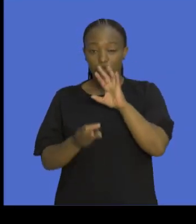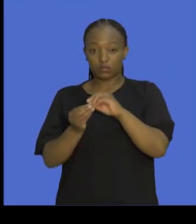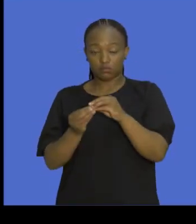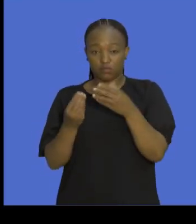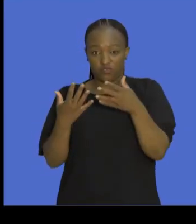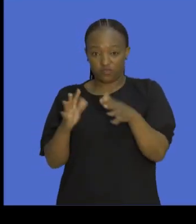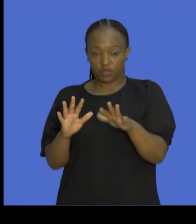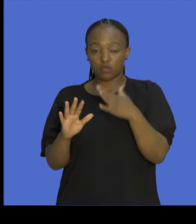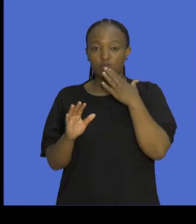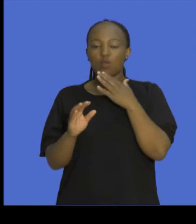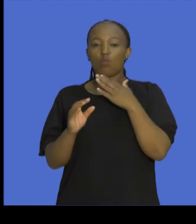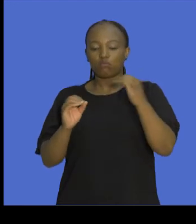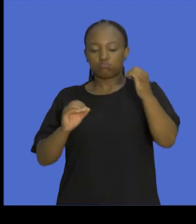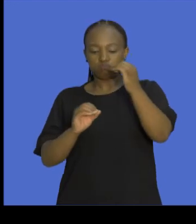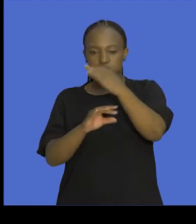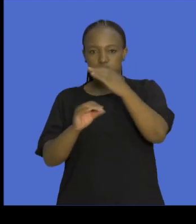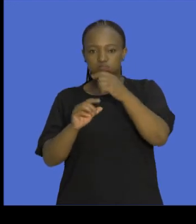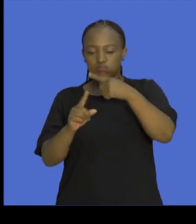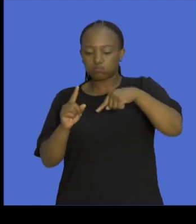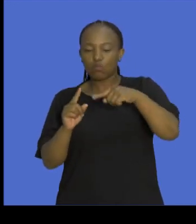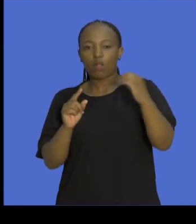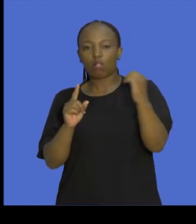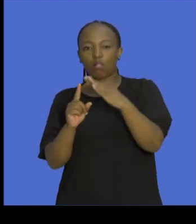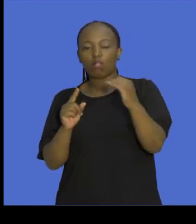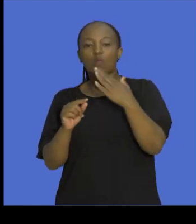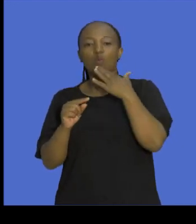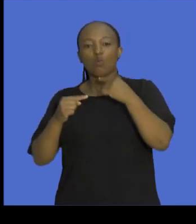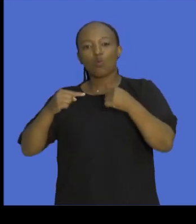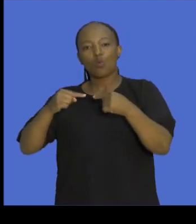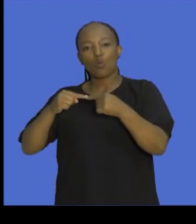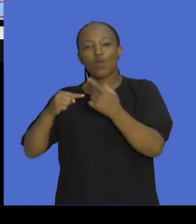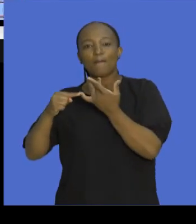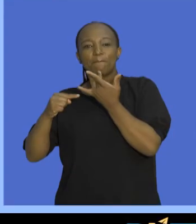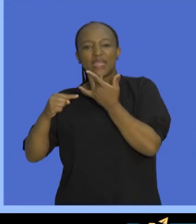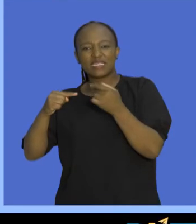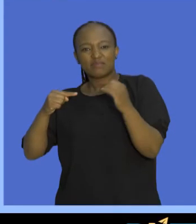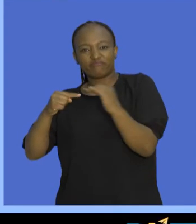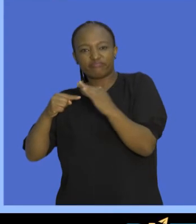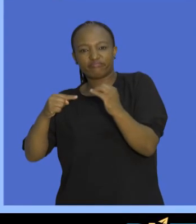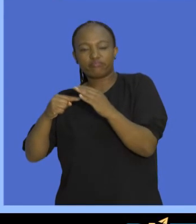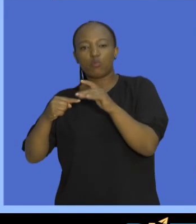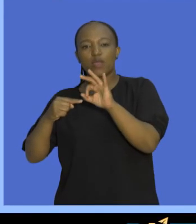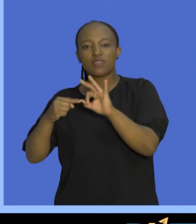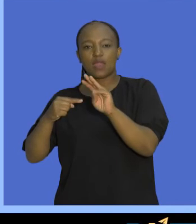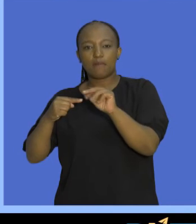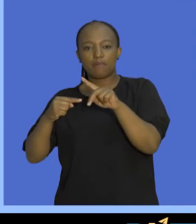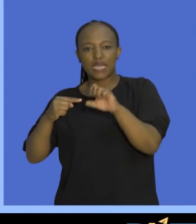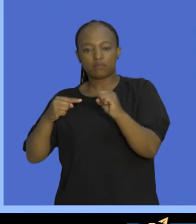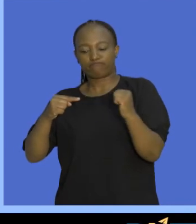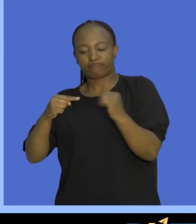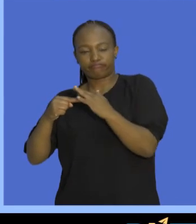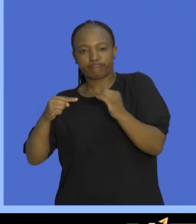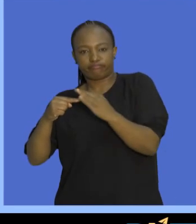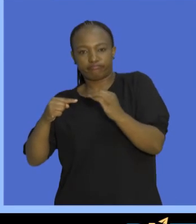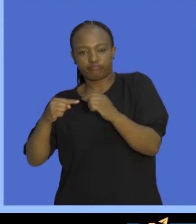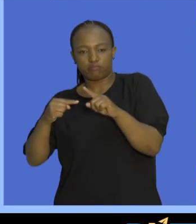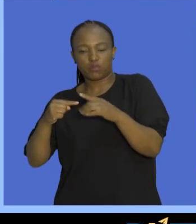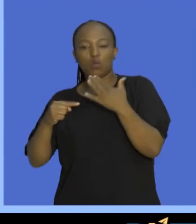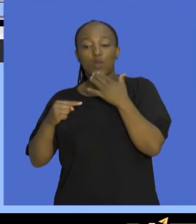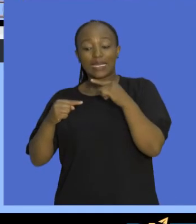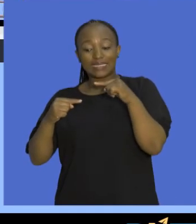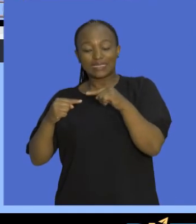Now, the total current that goes through the battery, in this case, what does it give us? We've got 3 amperes of current. So